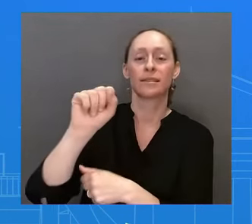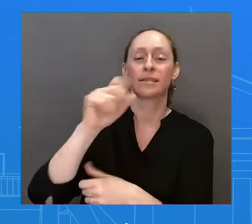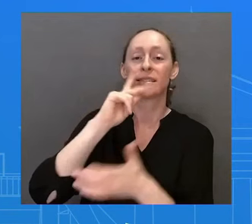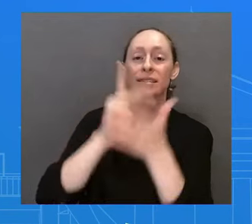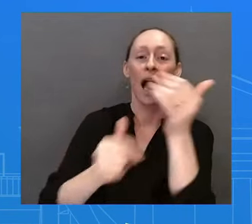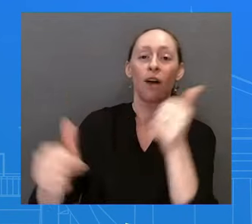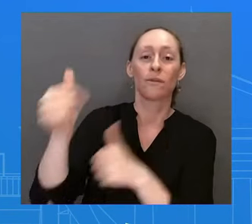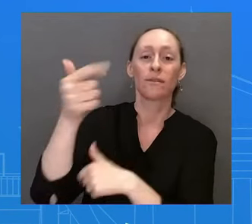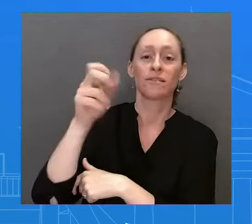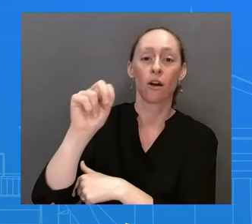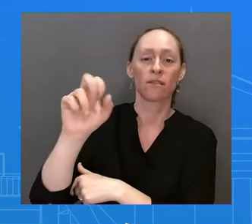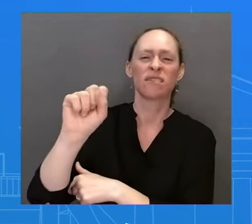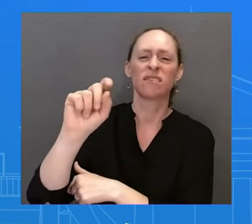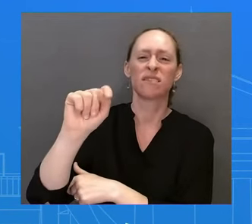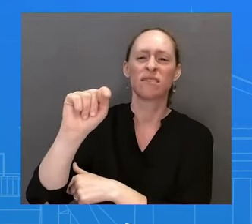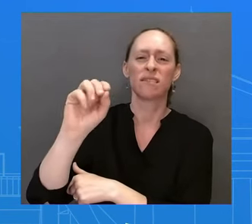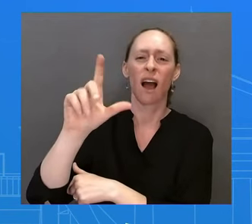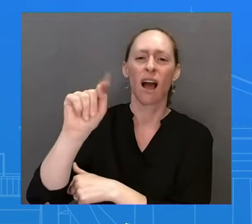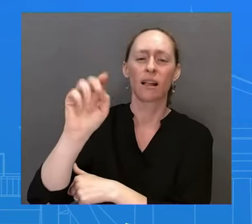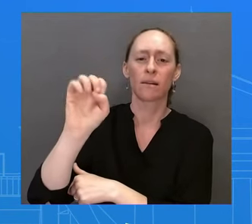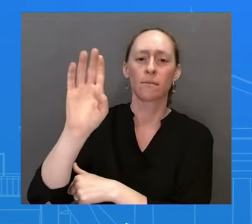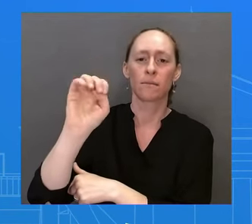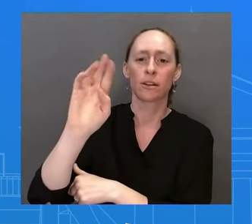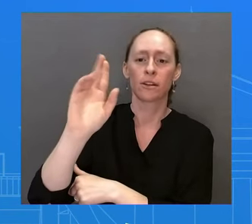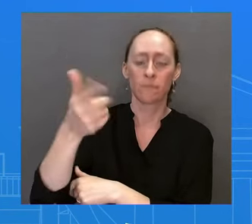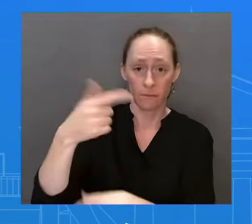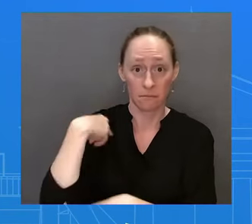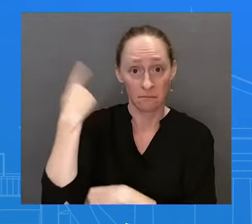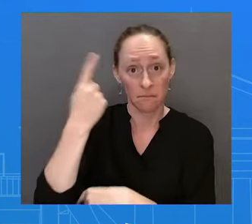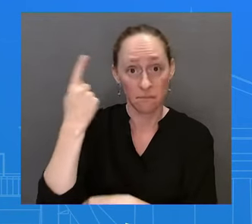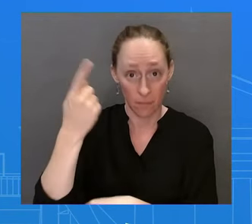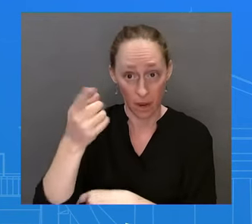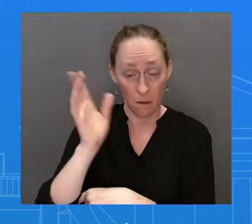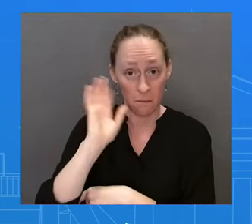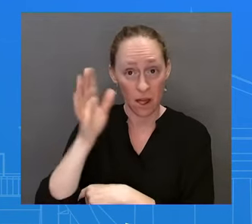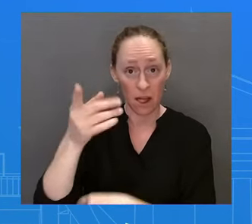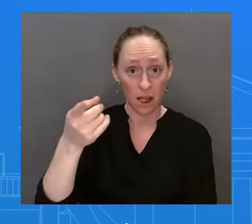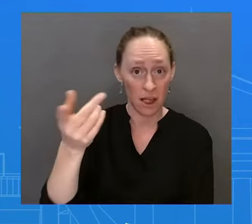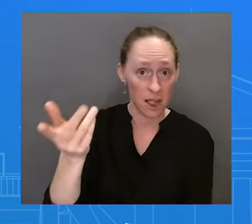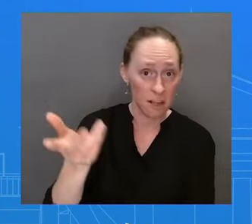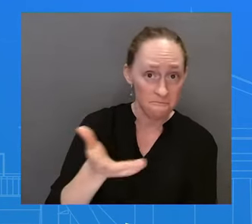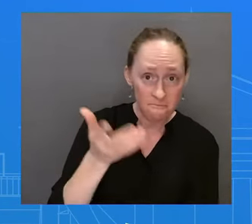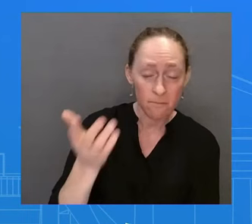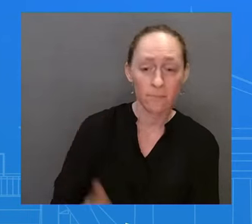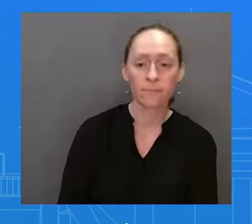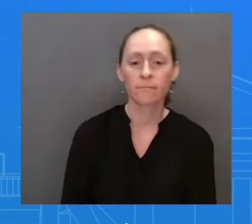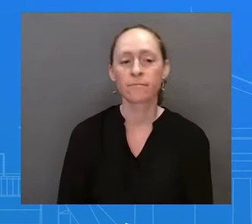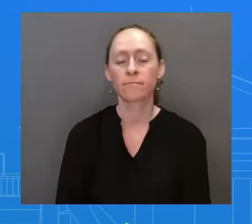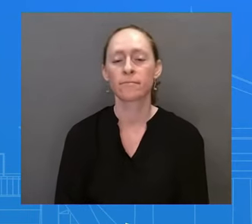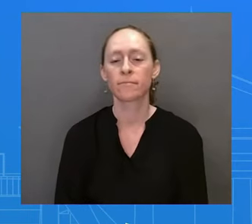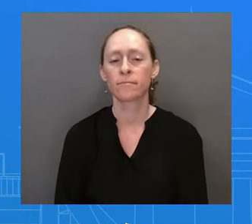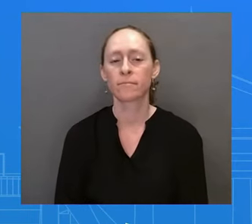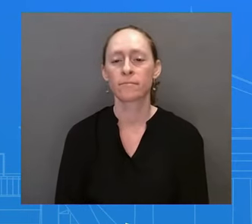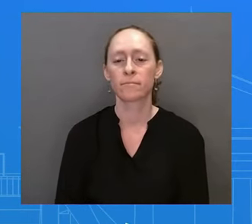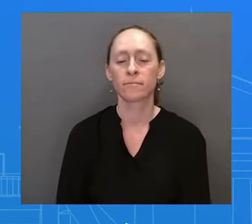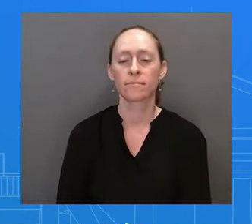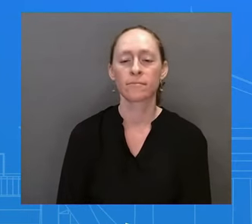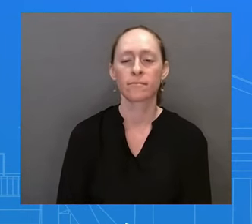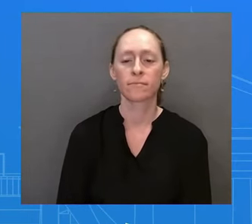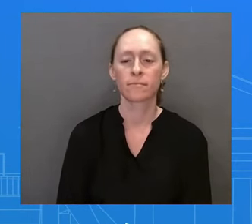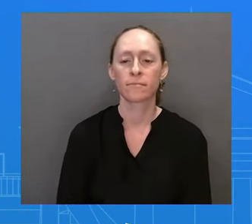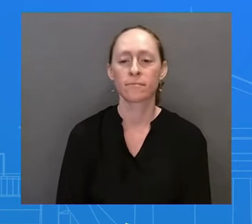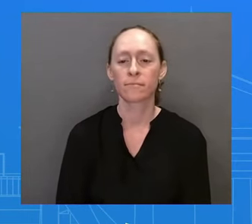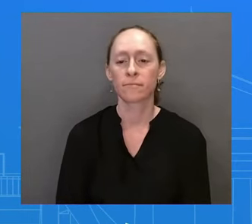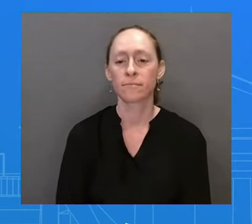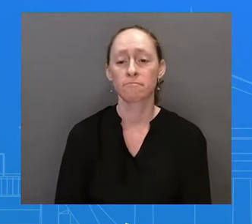and whether the President thinks an invitation should be sent for NATO membership to Ukraine? Is there any updates as you guys look toward the NATO summit? Well,